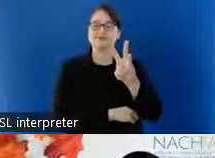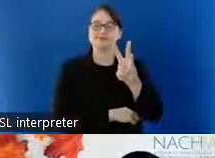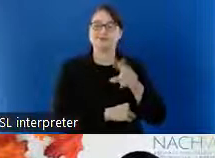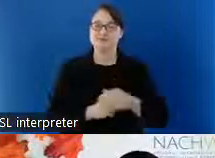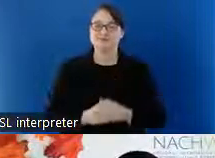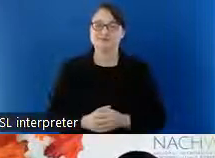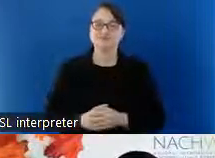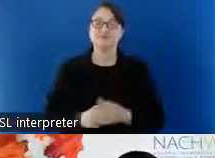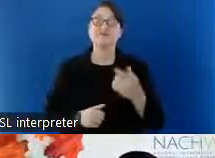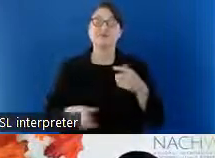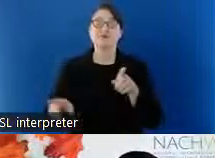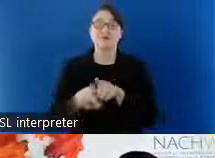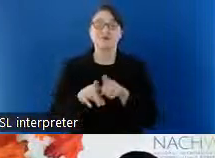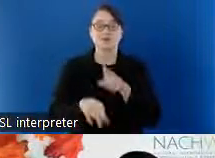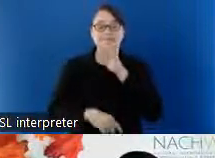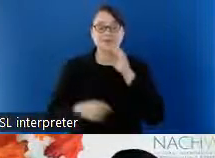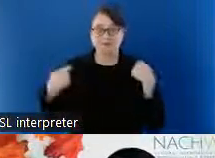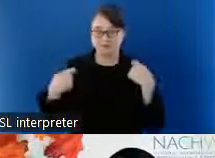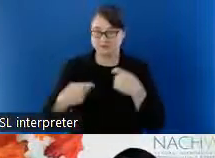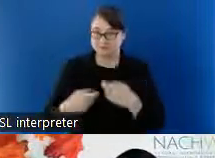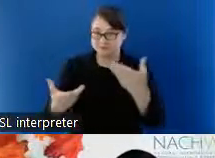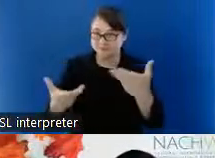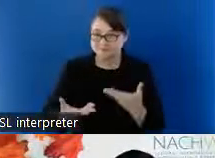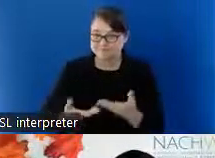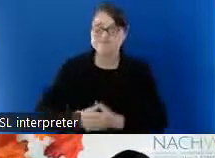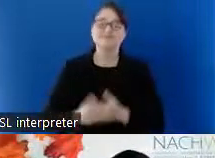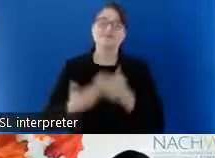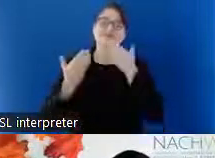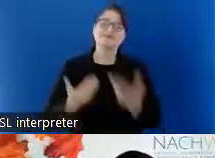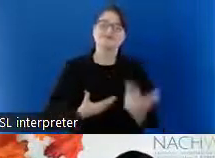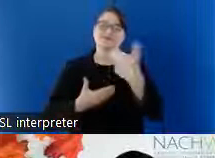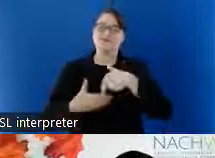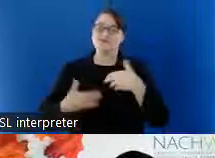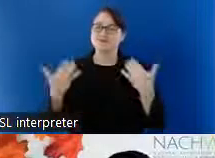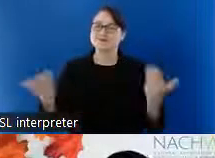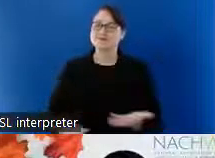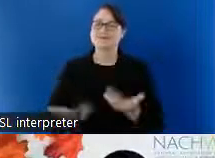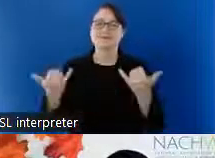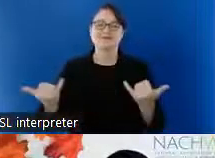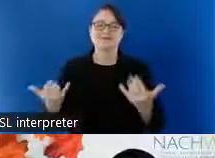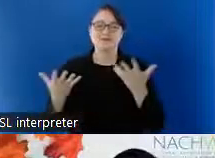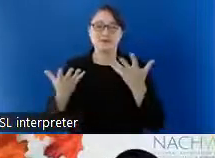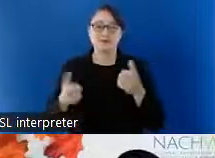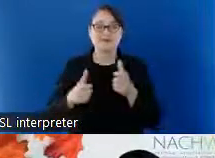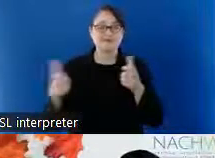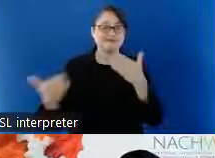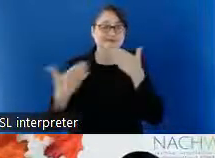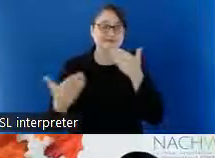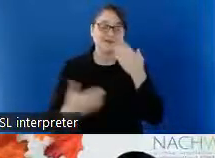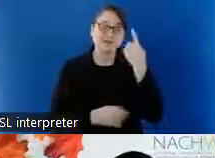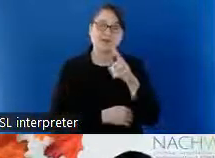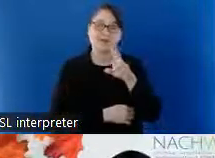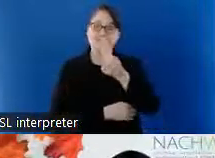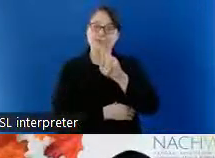su pantalla. Thank you so much for being here today. And we also want to give a big thank you to Unidos and the